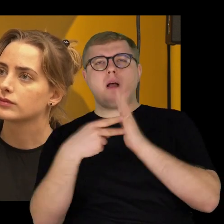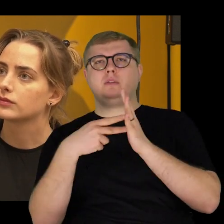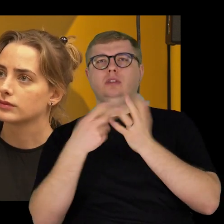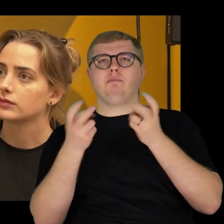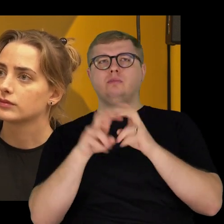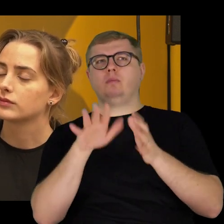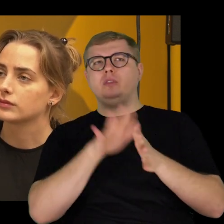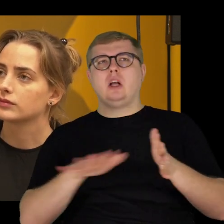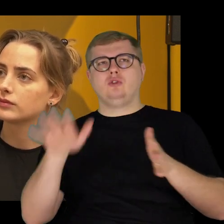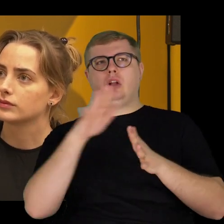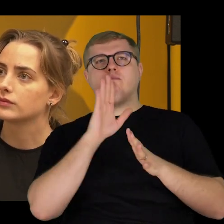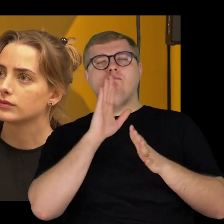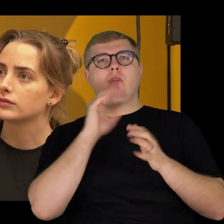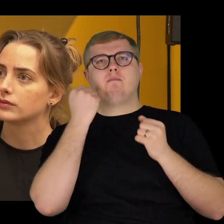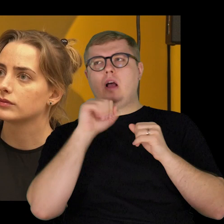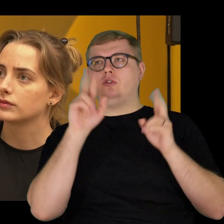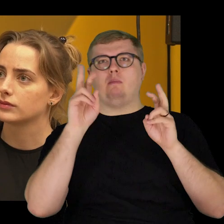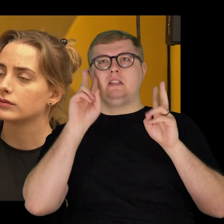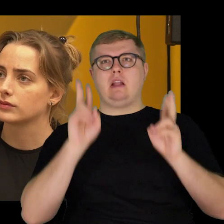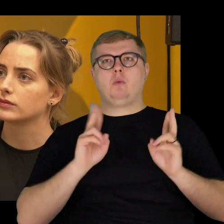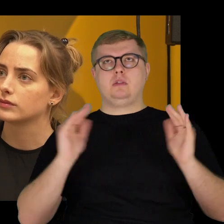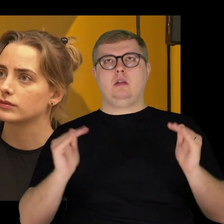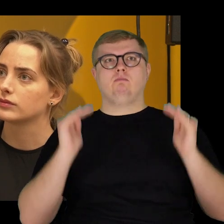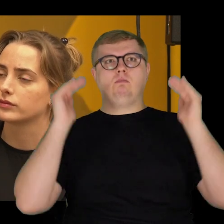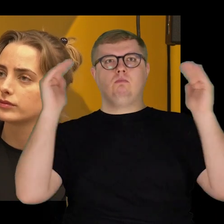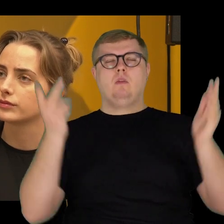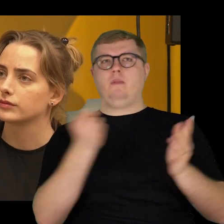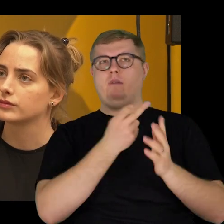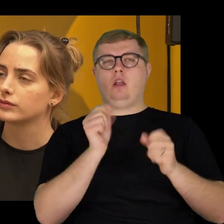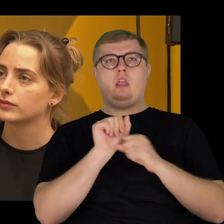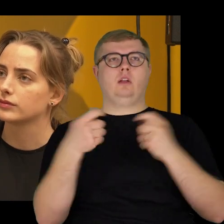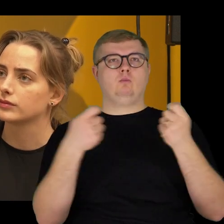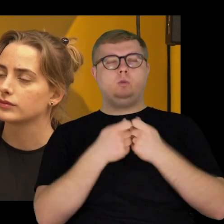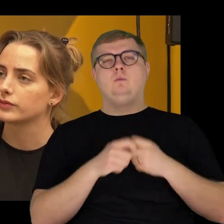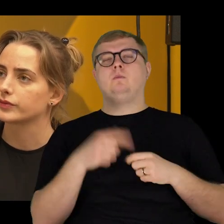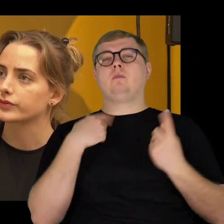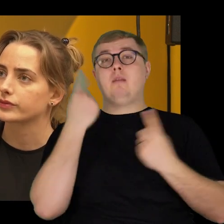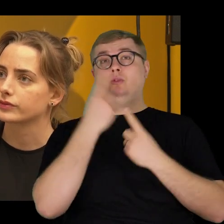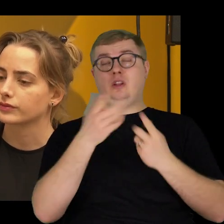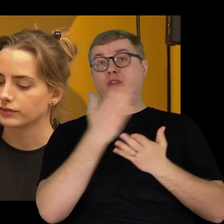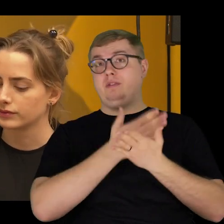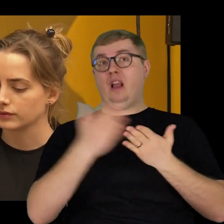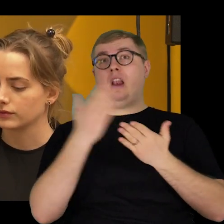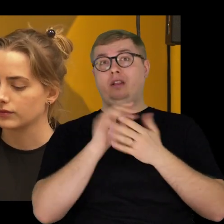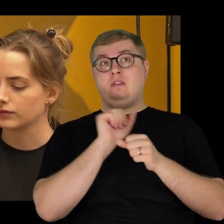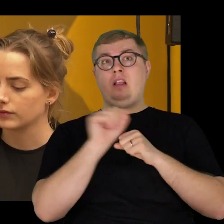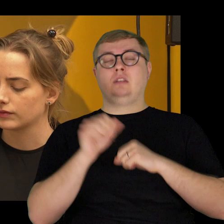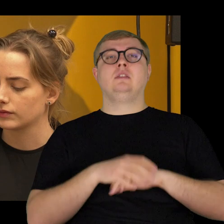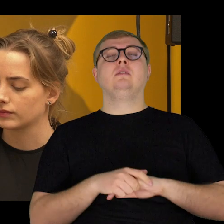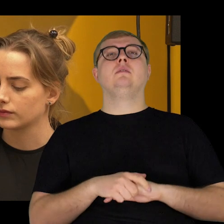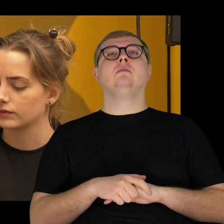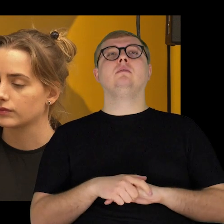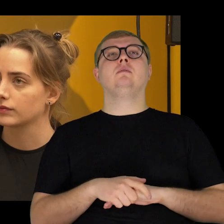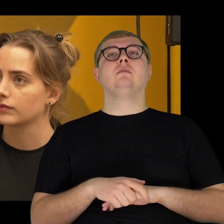massive somehow institutional context. But then I mean, still about if we had any